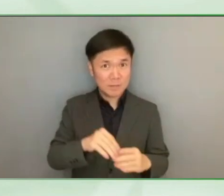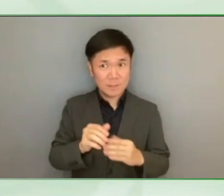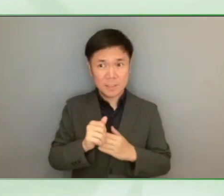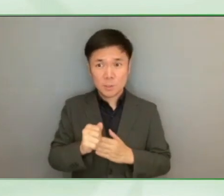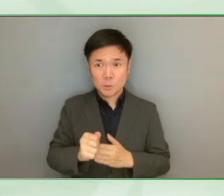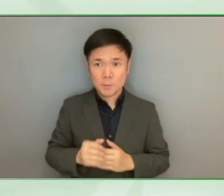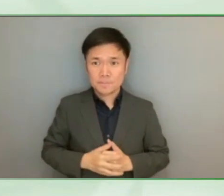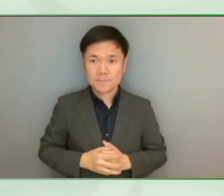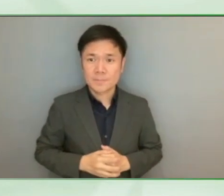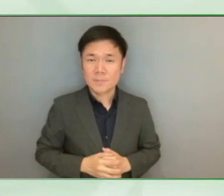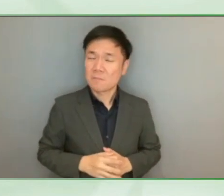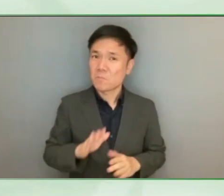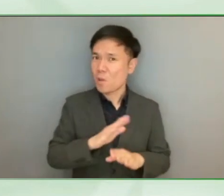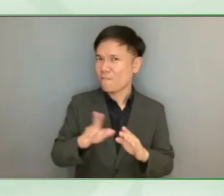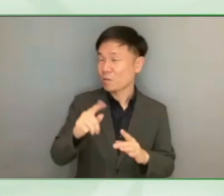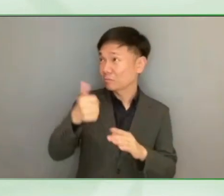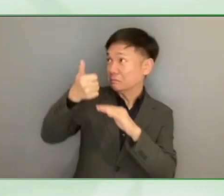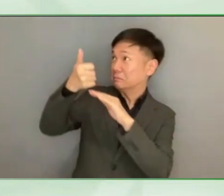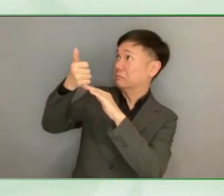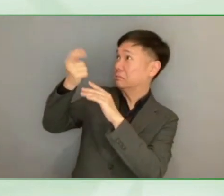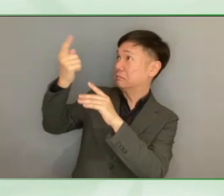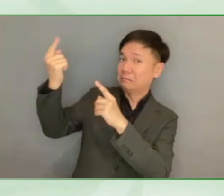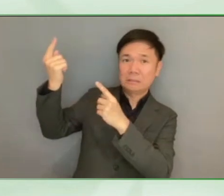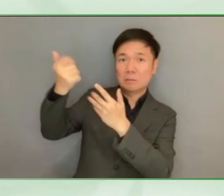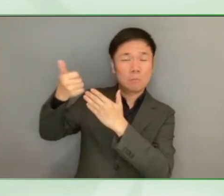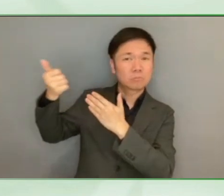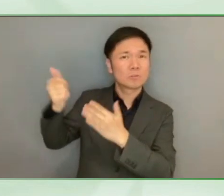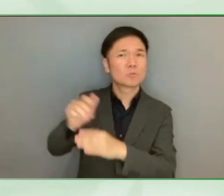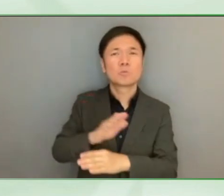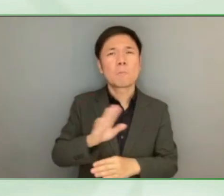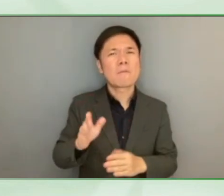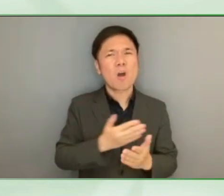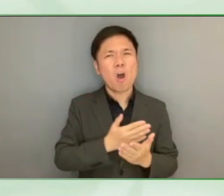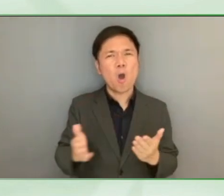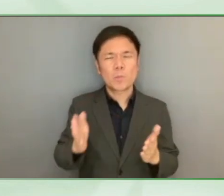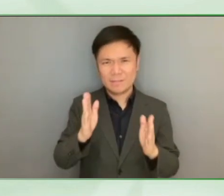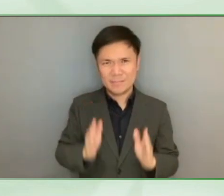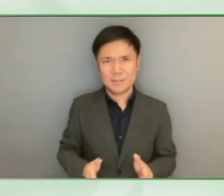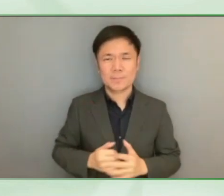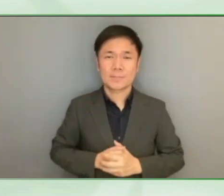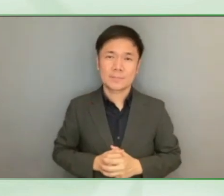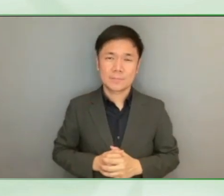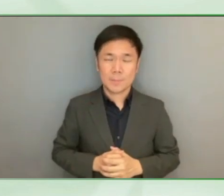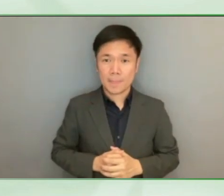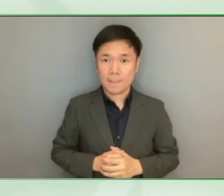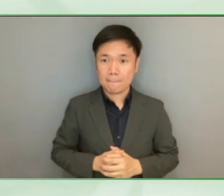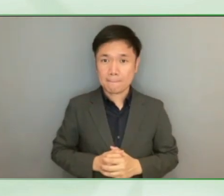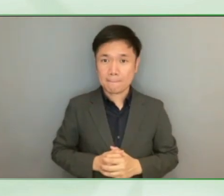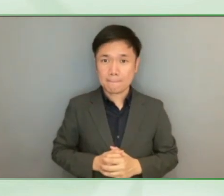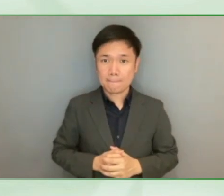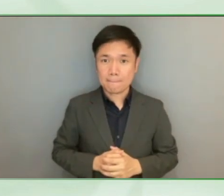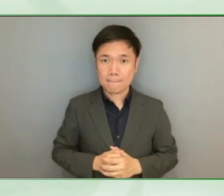something from top officials, but we need it everywhere, in everyone. But we also struggling with